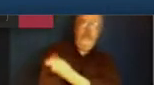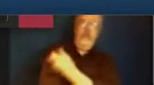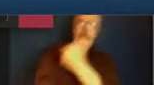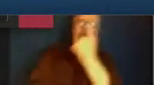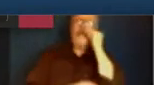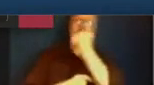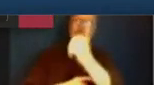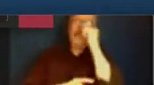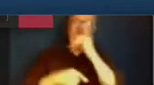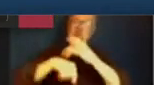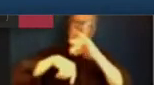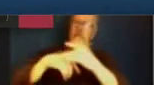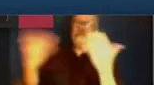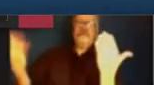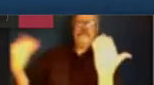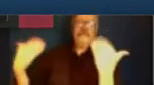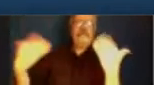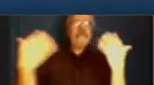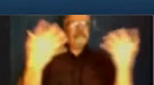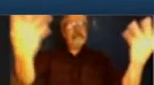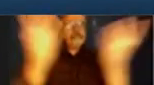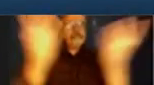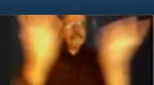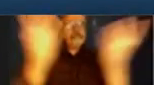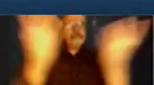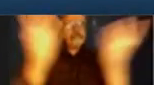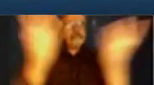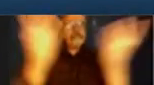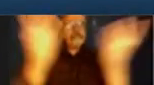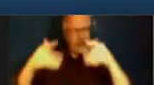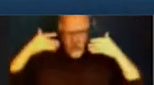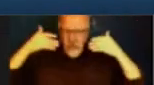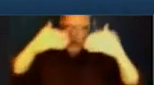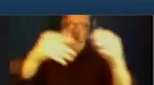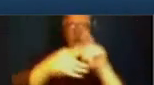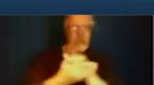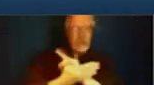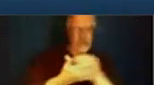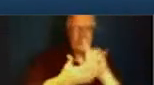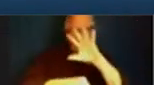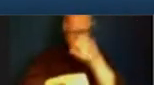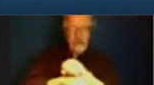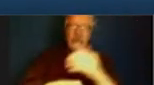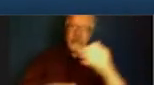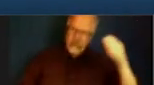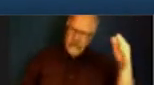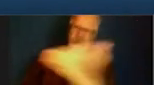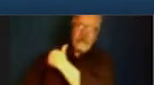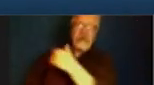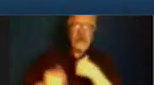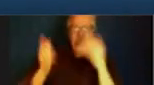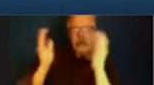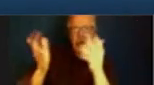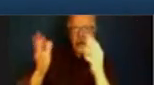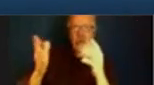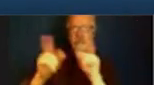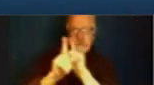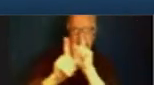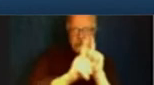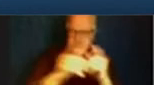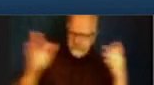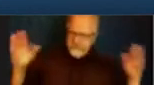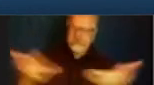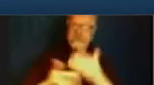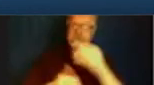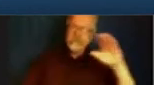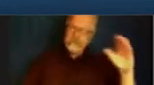open appointments for these available this week, including today. And so we encourage people to seek them out. One of the best ways to do that is through the Department of